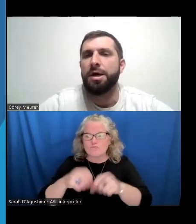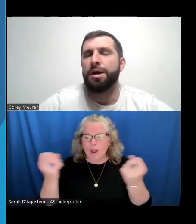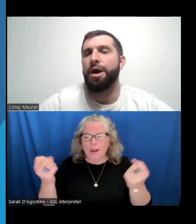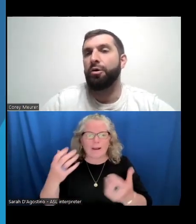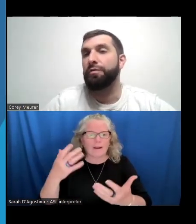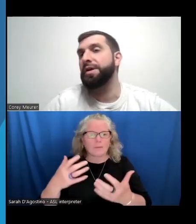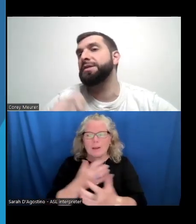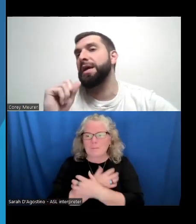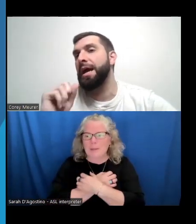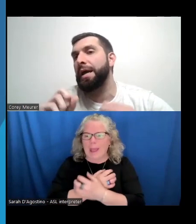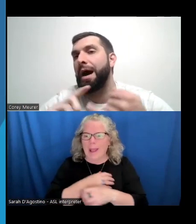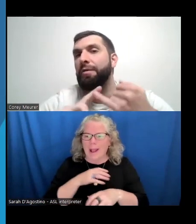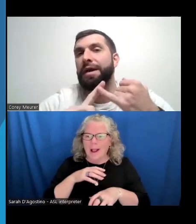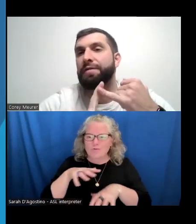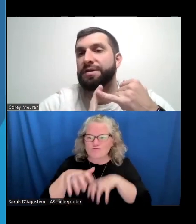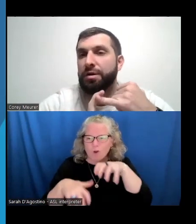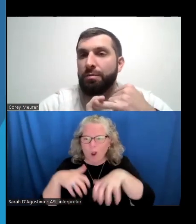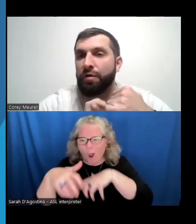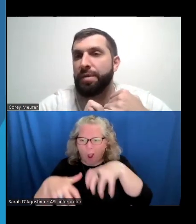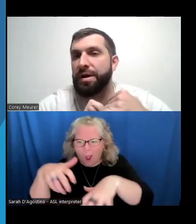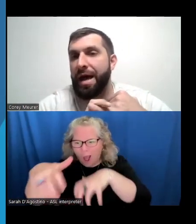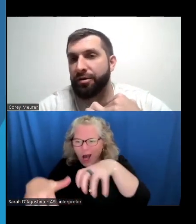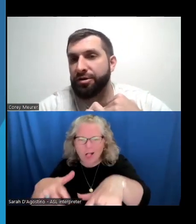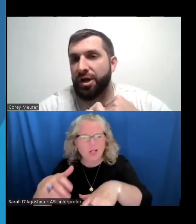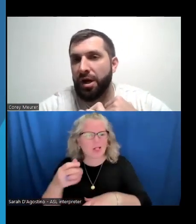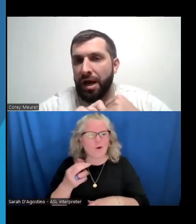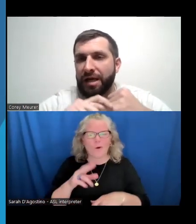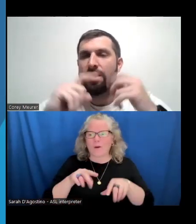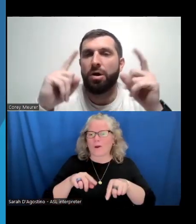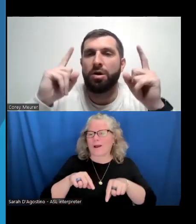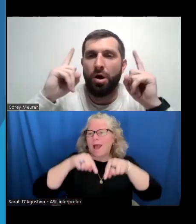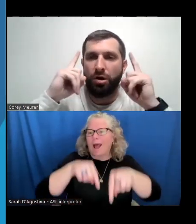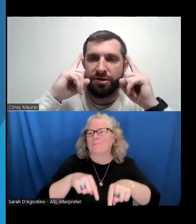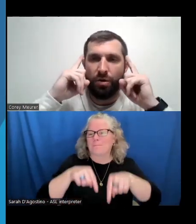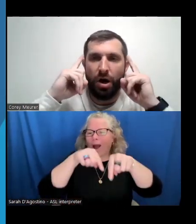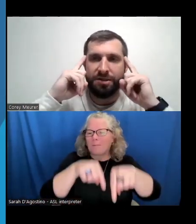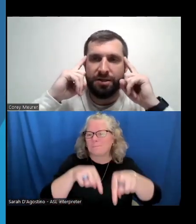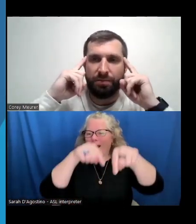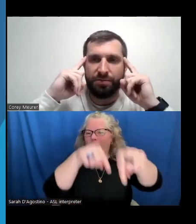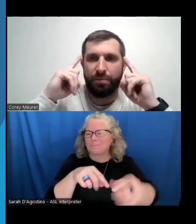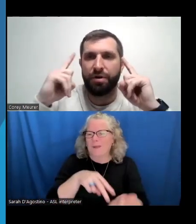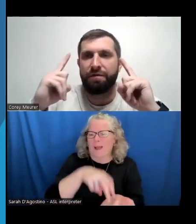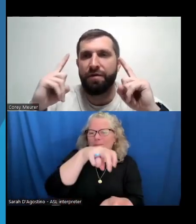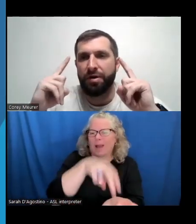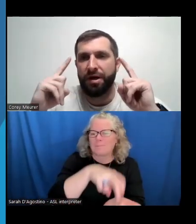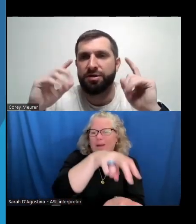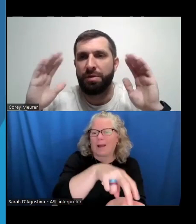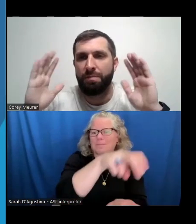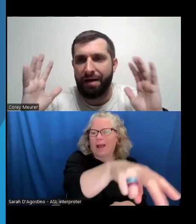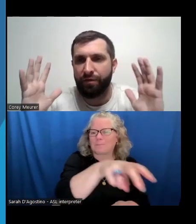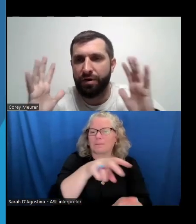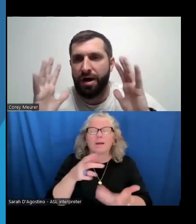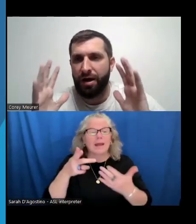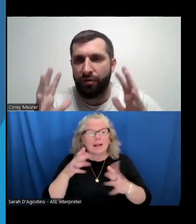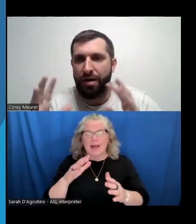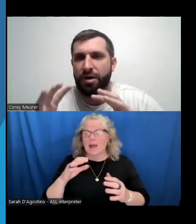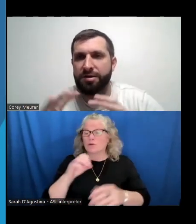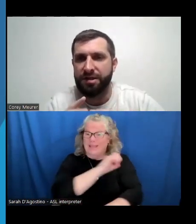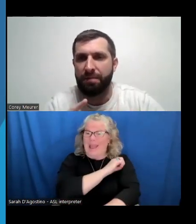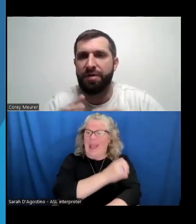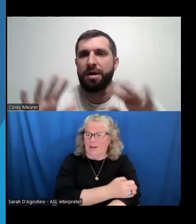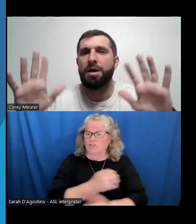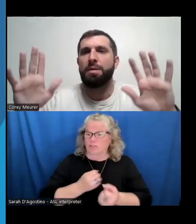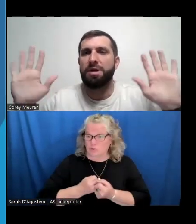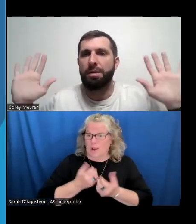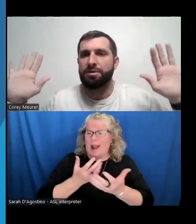things. Not only is it getting out like physical movement and energy, it's also causing them to put a focus or be mindful or kind of ground